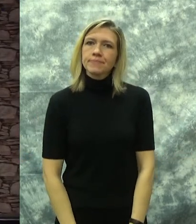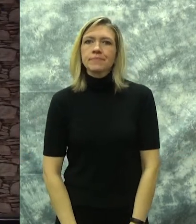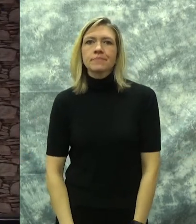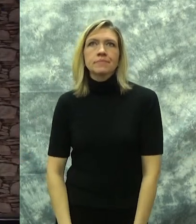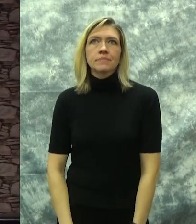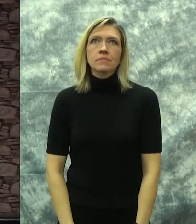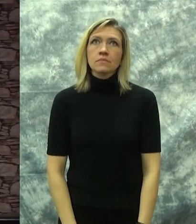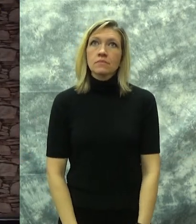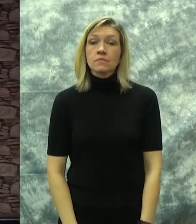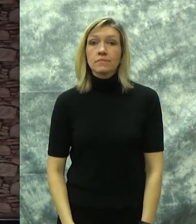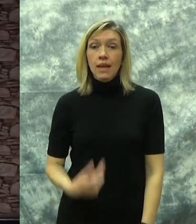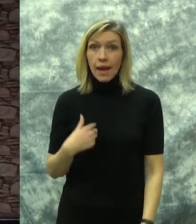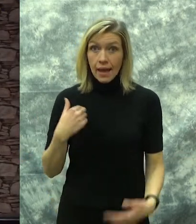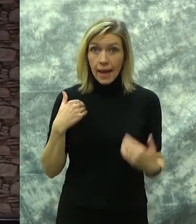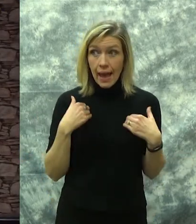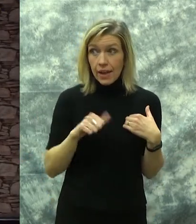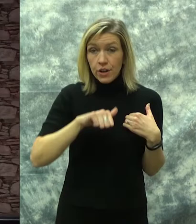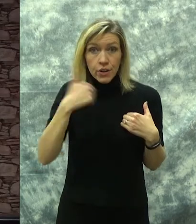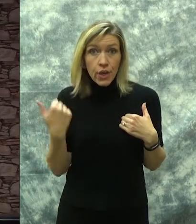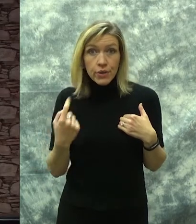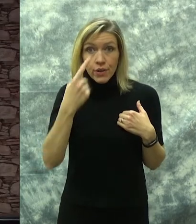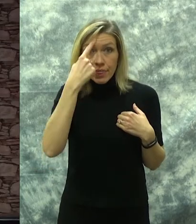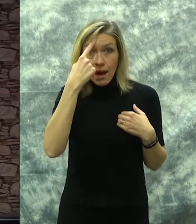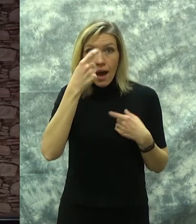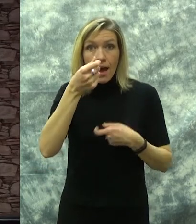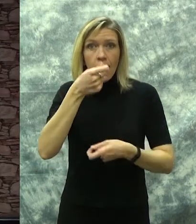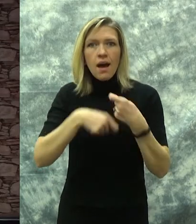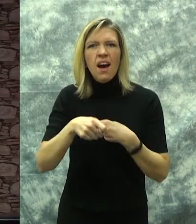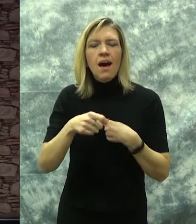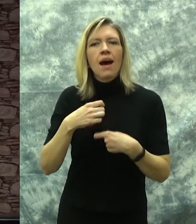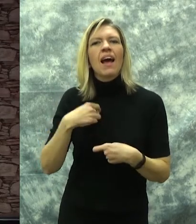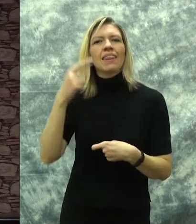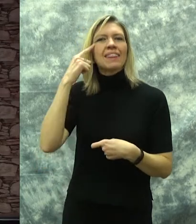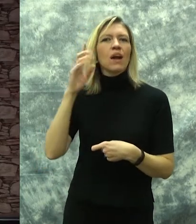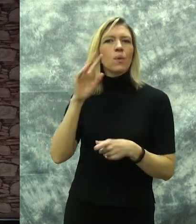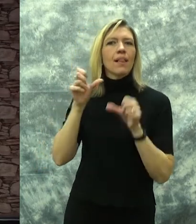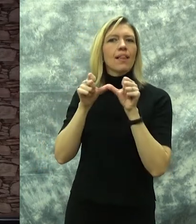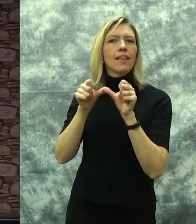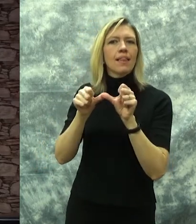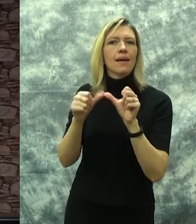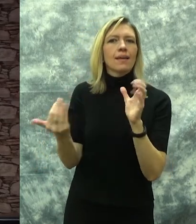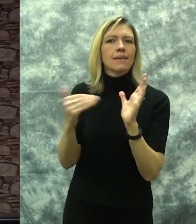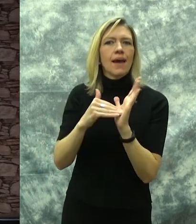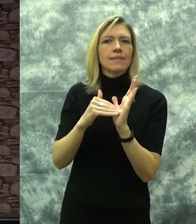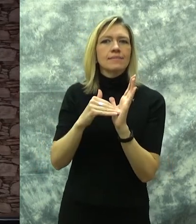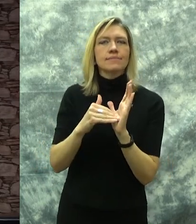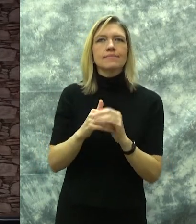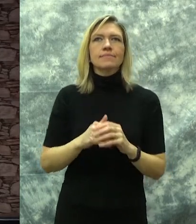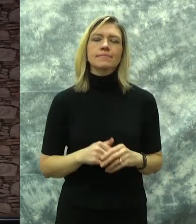I had another thought. I think I'll have it again.